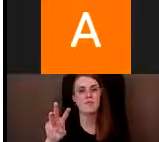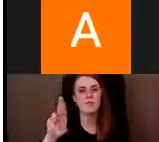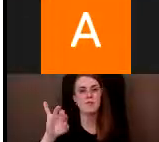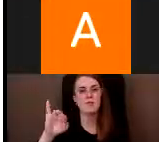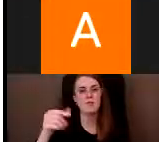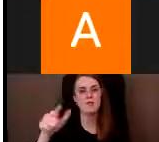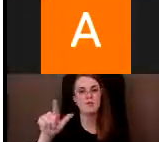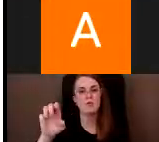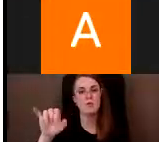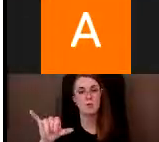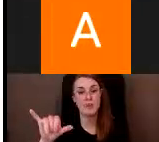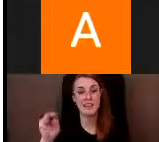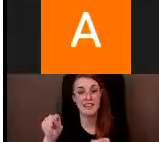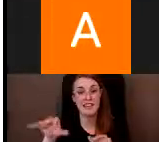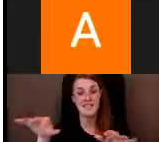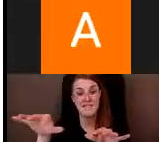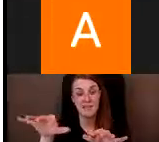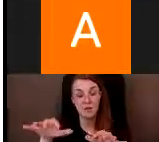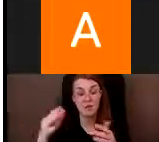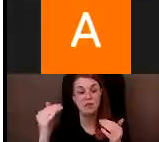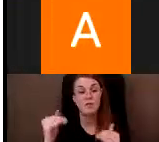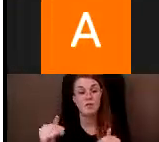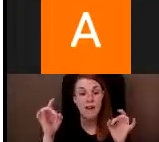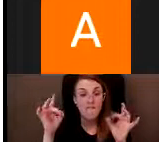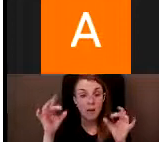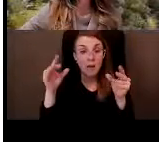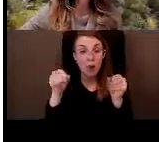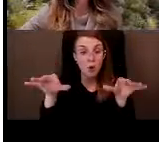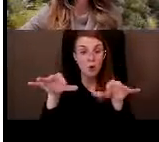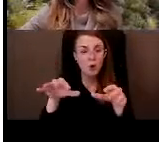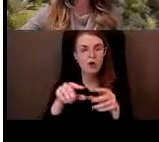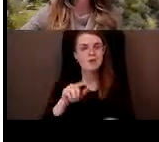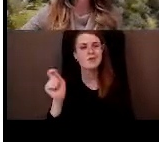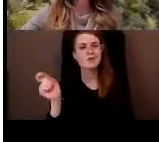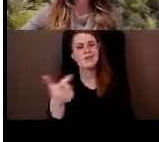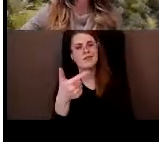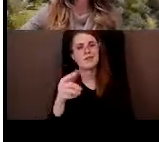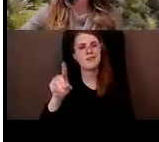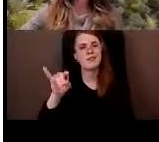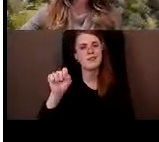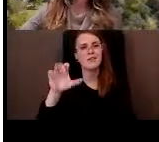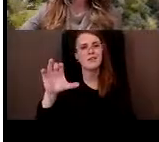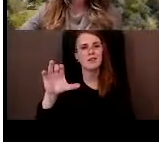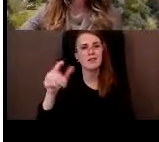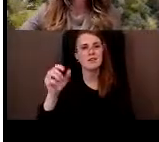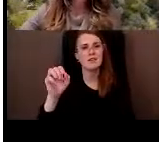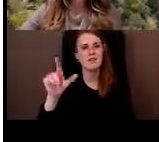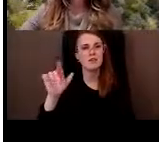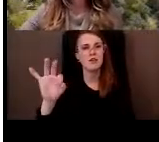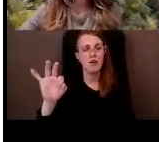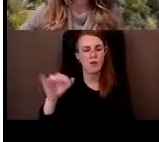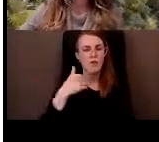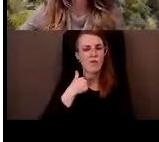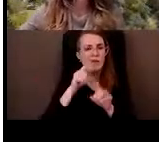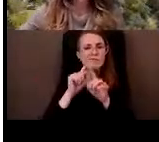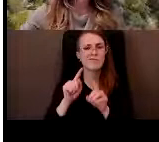have volleyball courts, we've got disc golf. They're kind of all over the place today. And in some of the concepts that